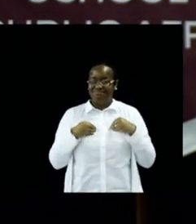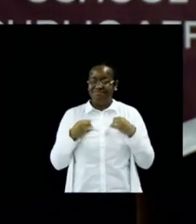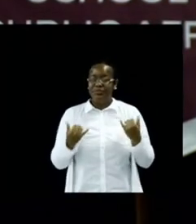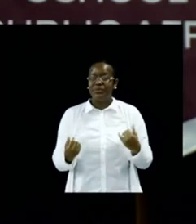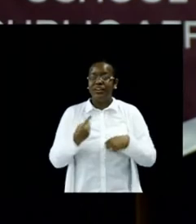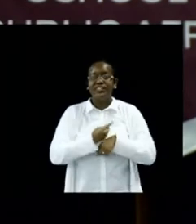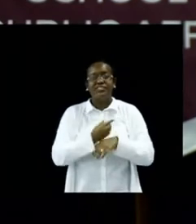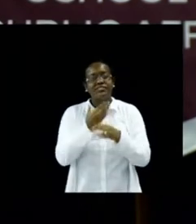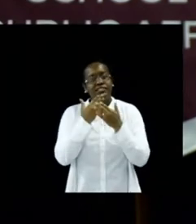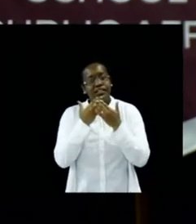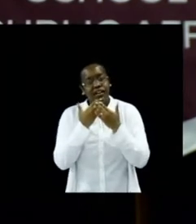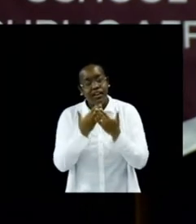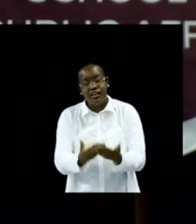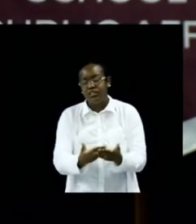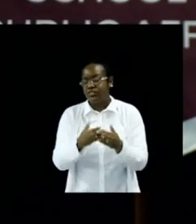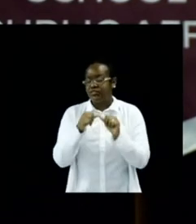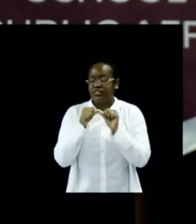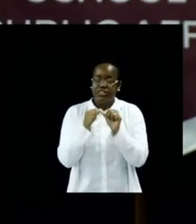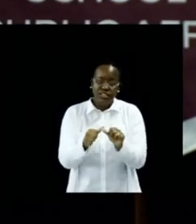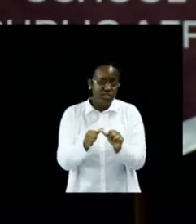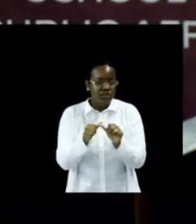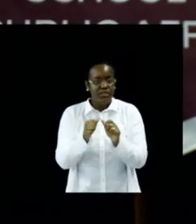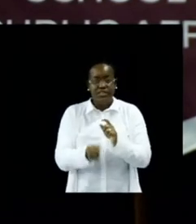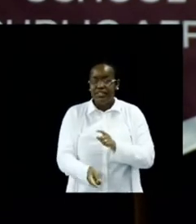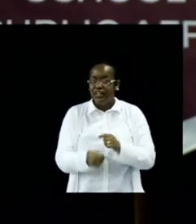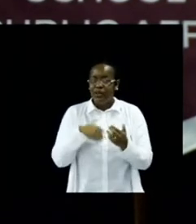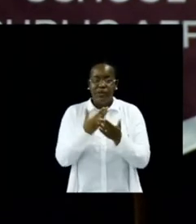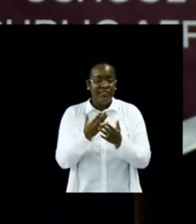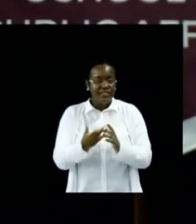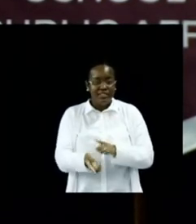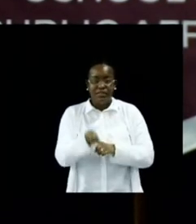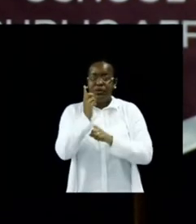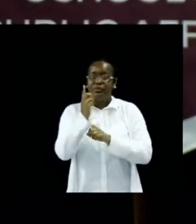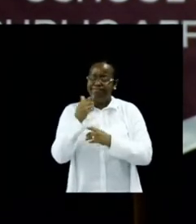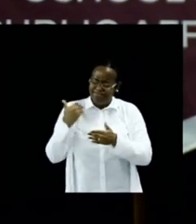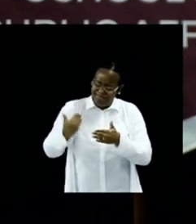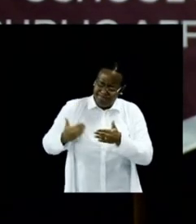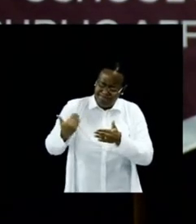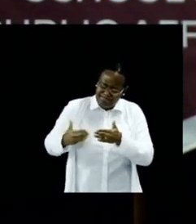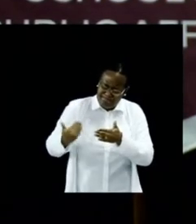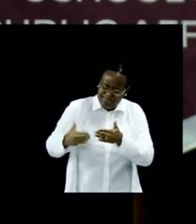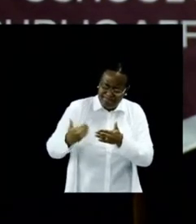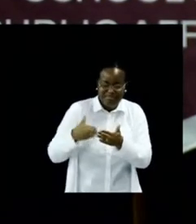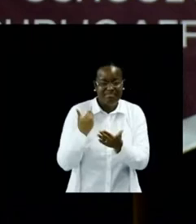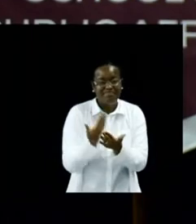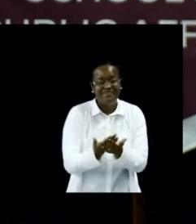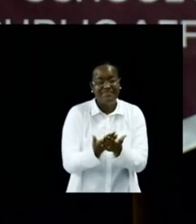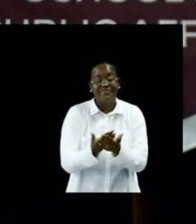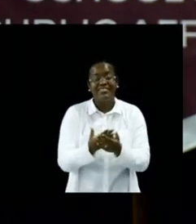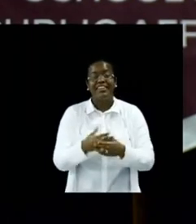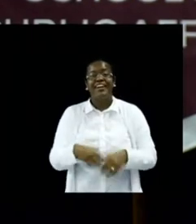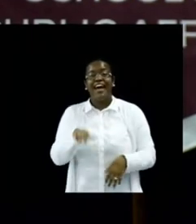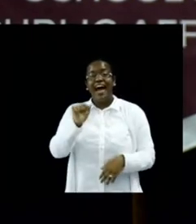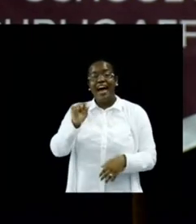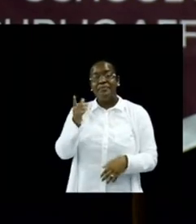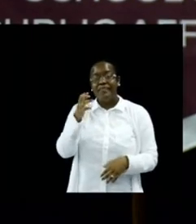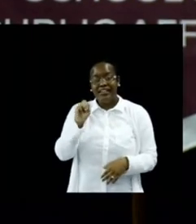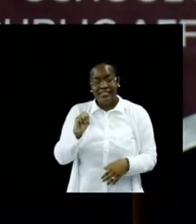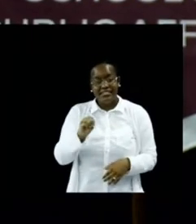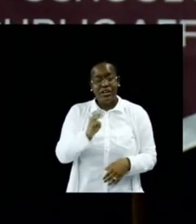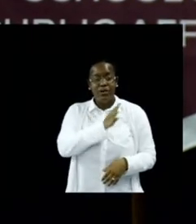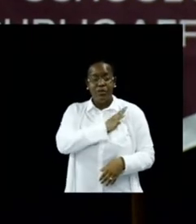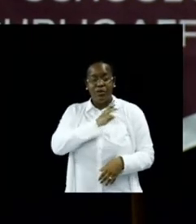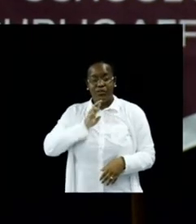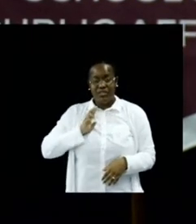Thank you for staying the course to reach this glorious moment. The administration, Board of Regents, faculty